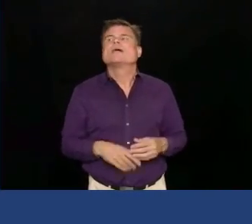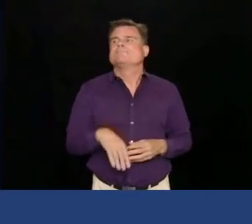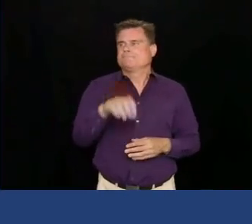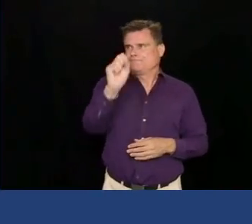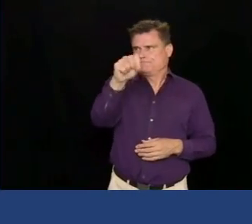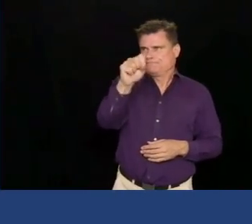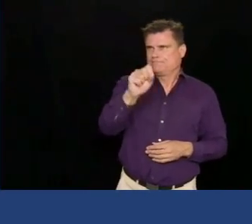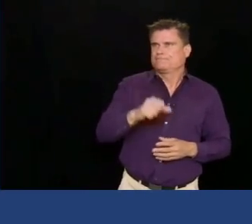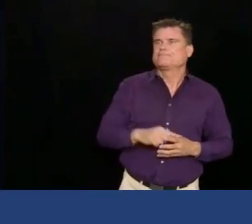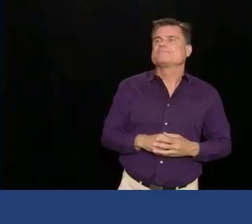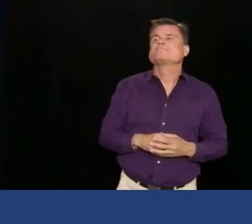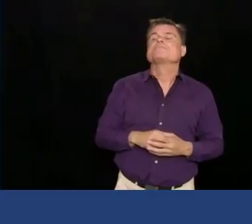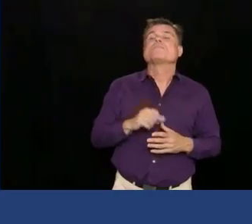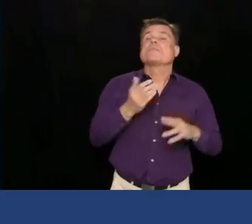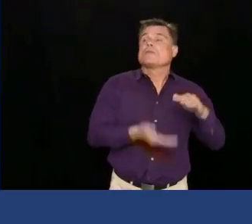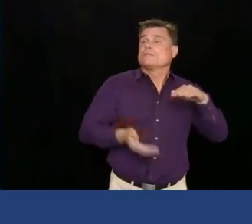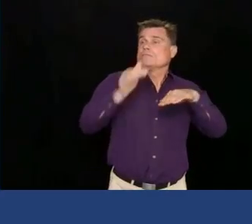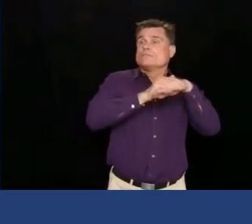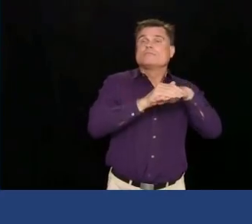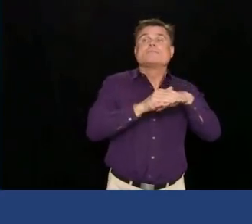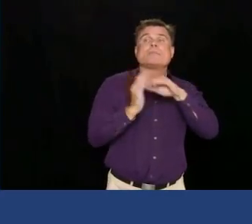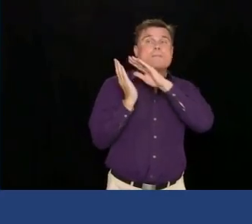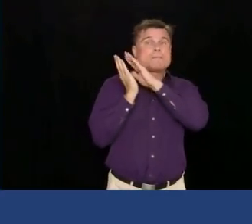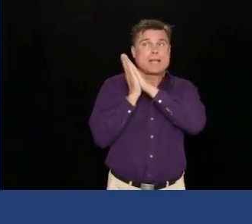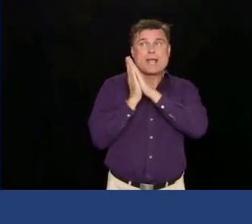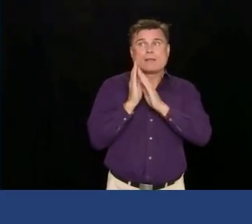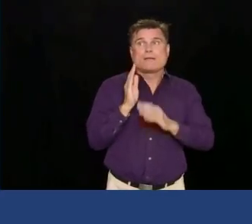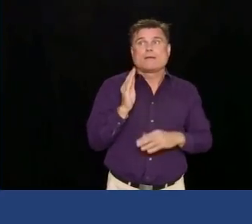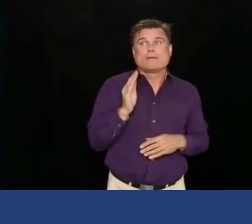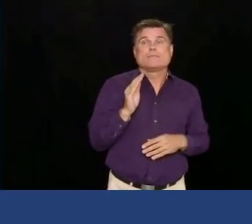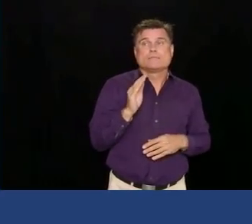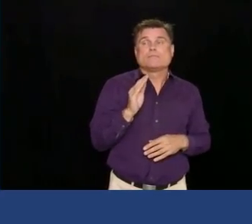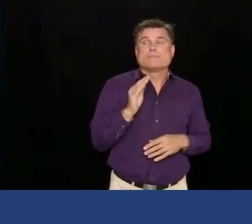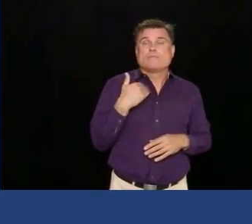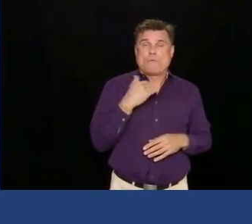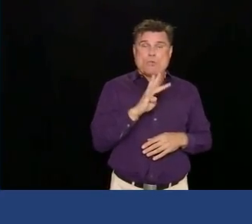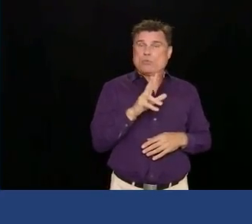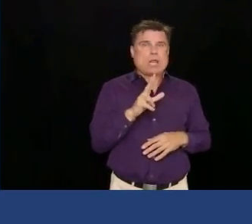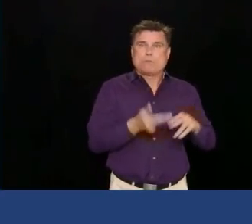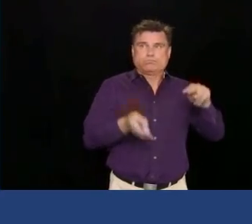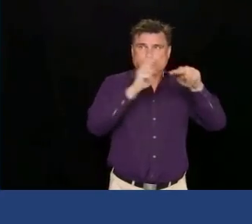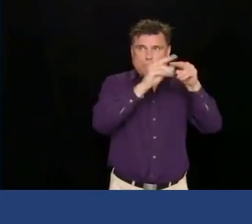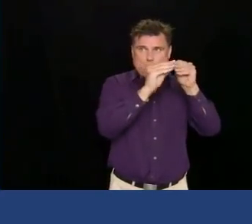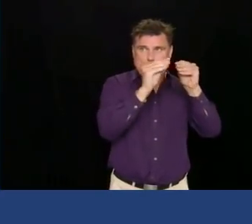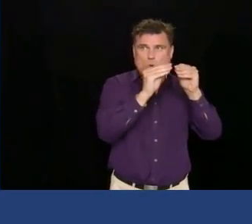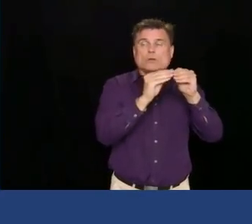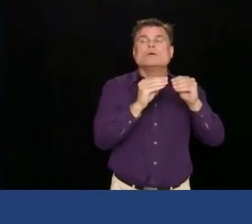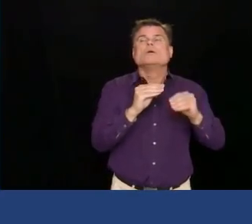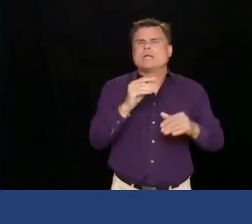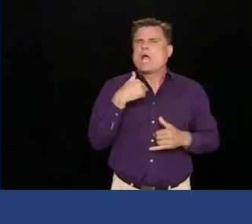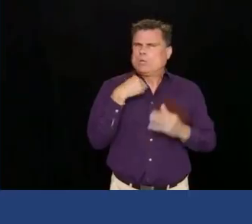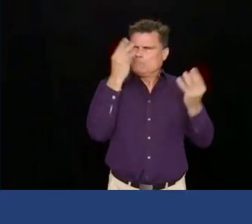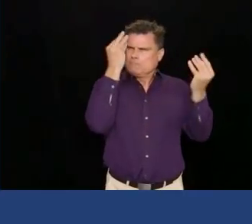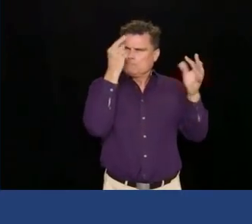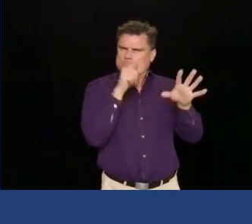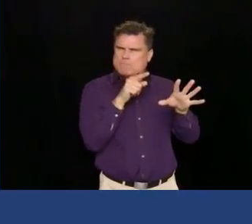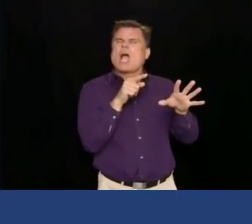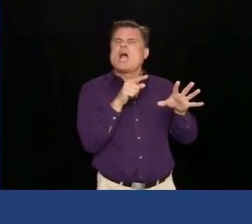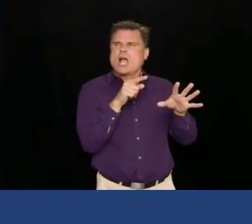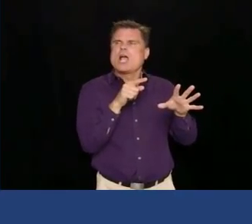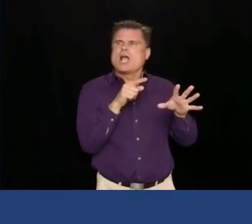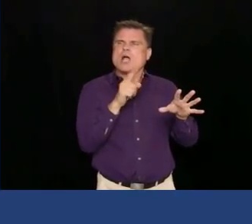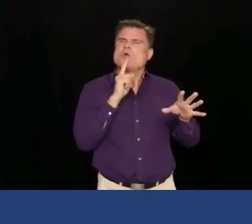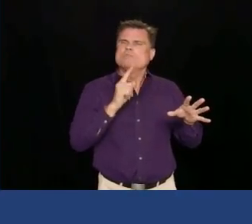so it seems a more economical, viable option for somebody to come forward. So we think we'll